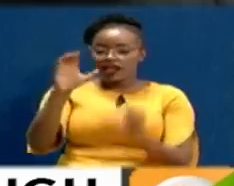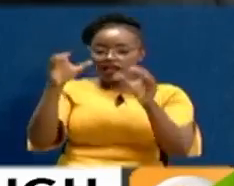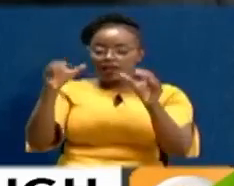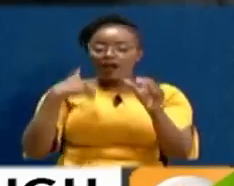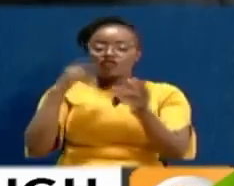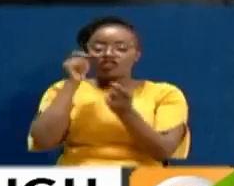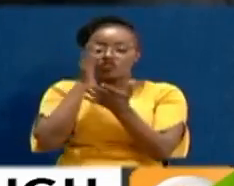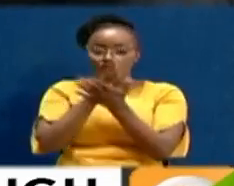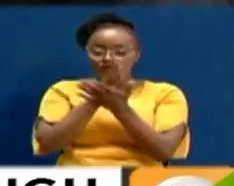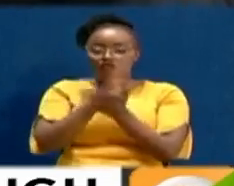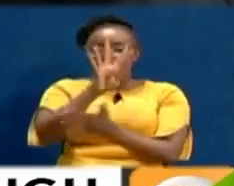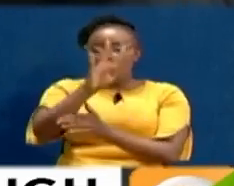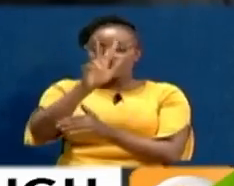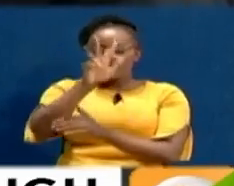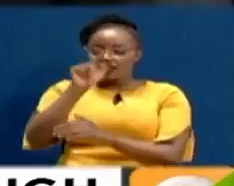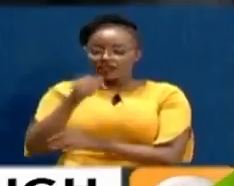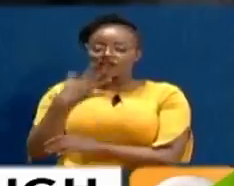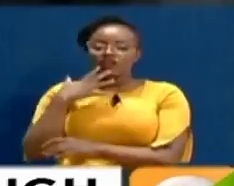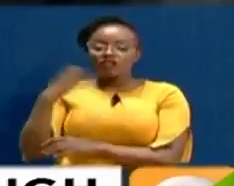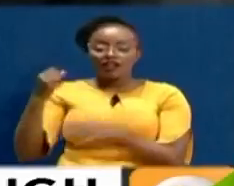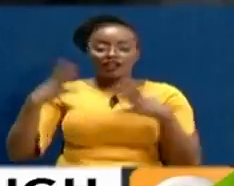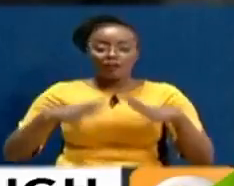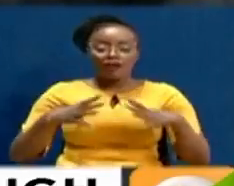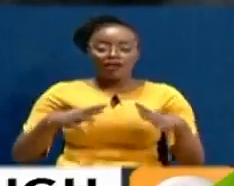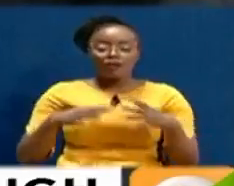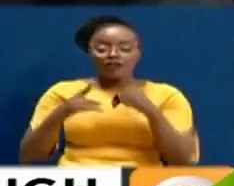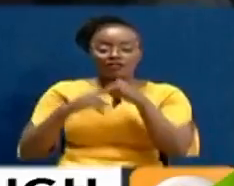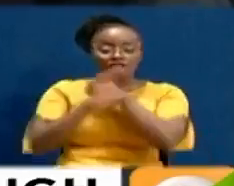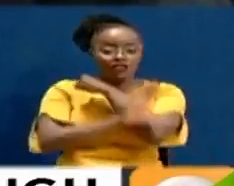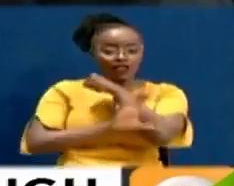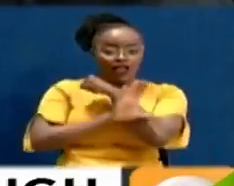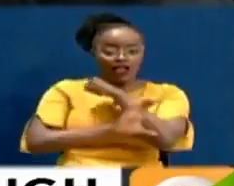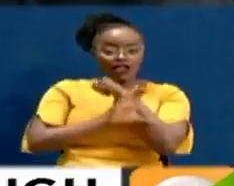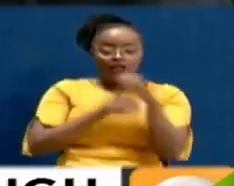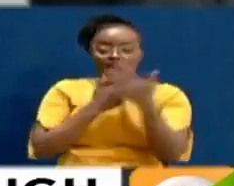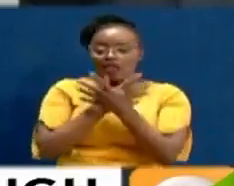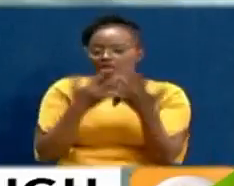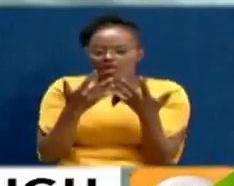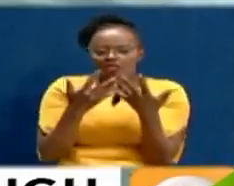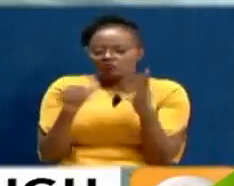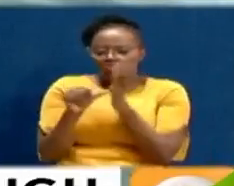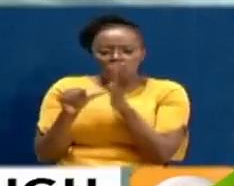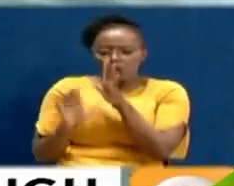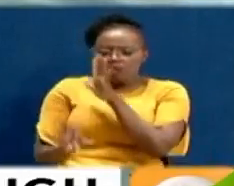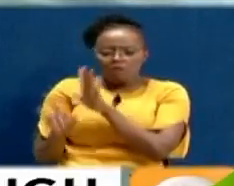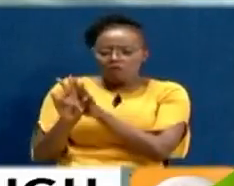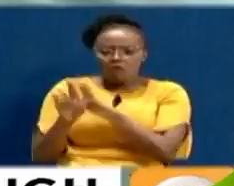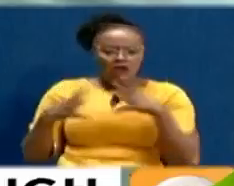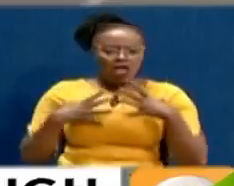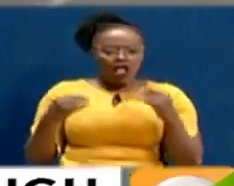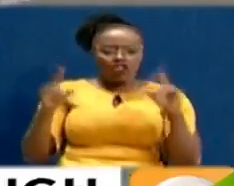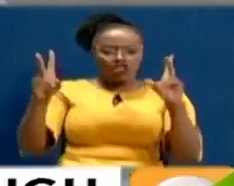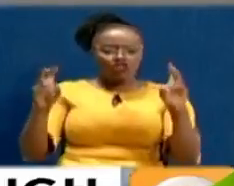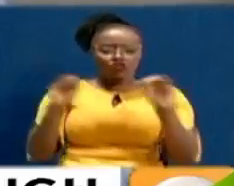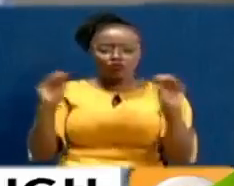has been tested on 43,500 people in six countries, and no safety concerns have been raised so